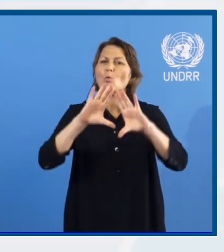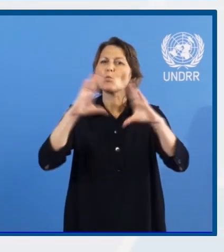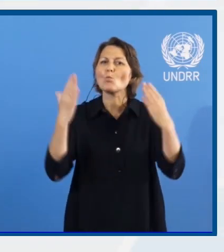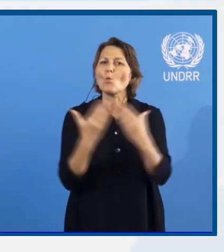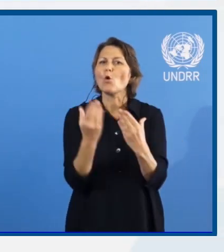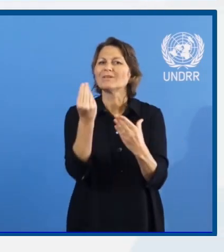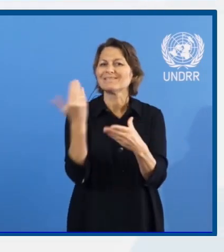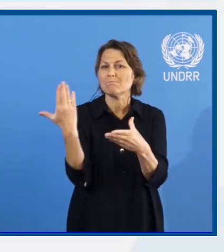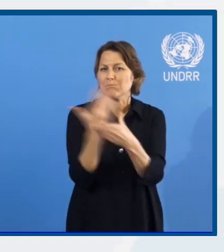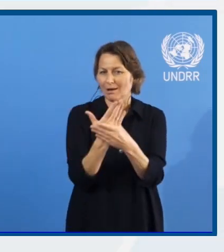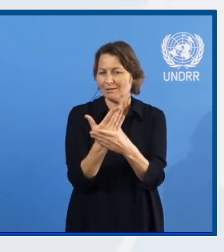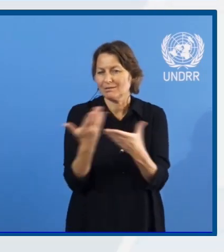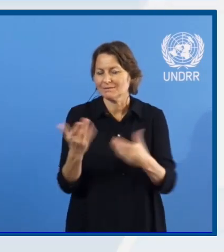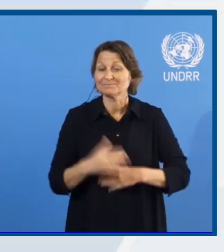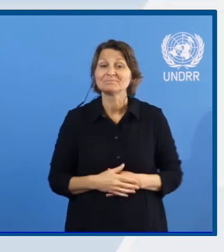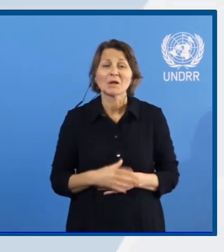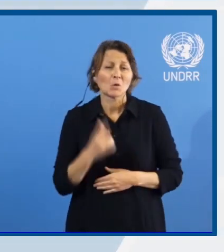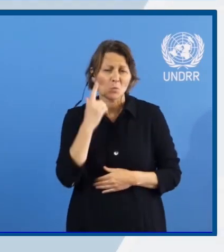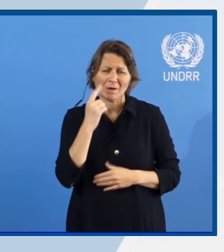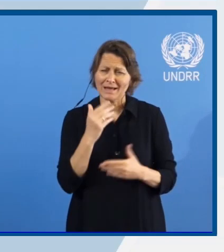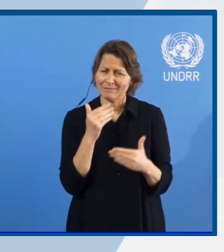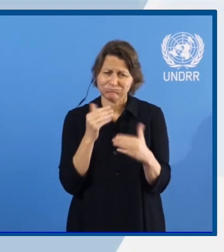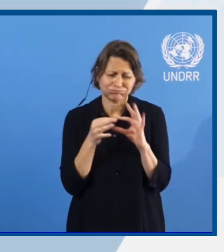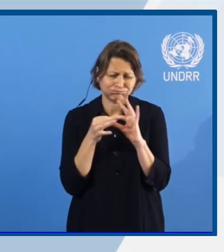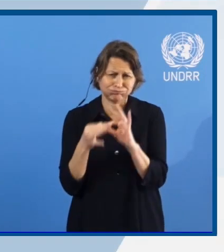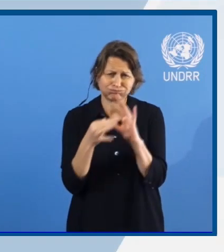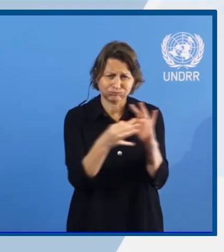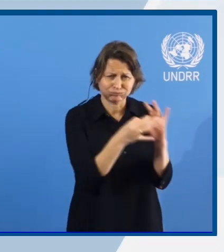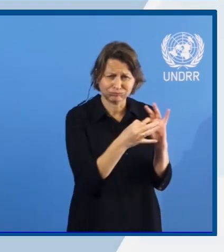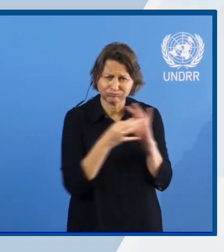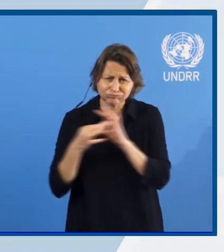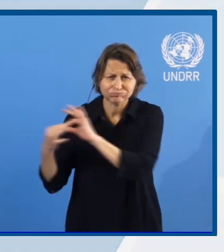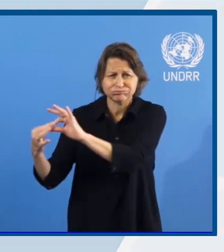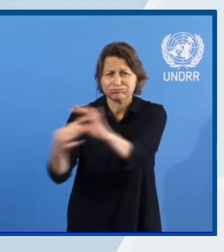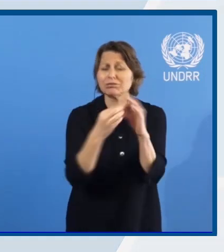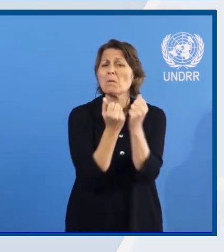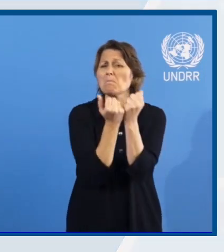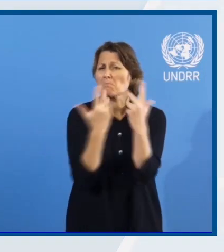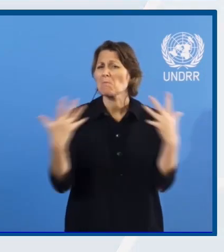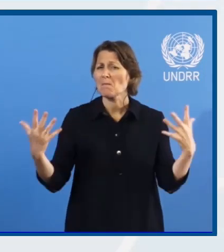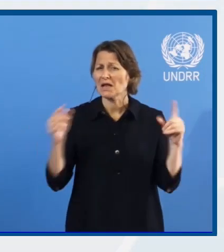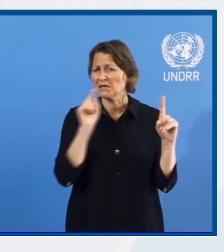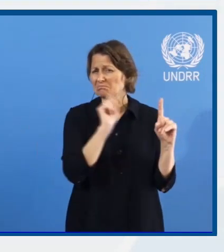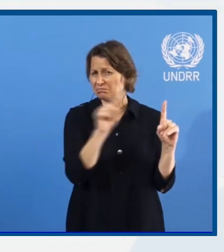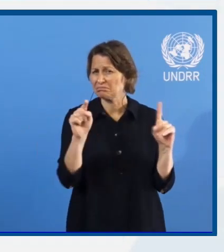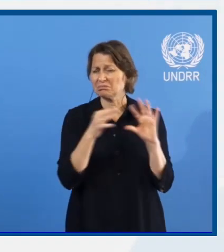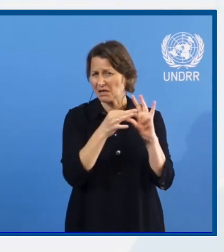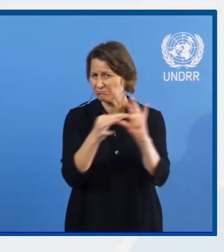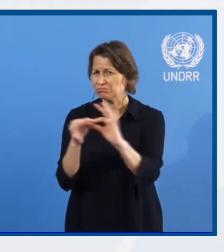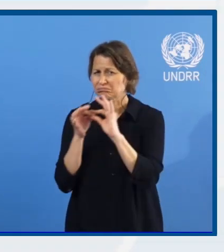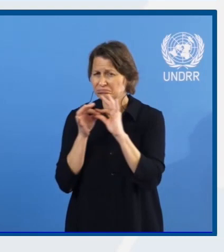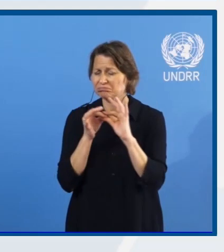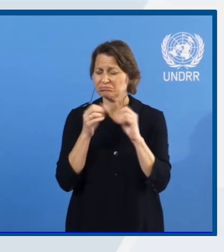closely together with the World Meteorological Organization, and we also